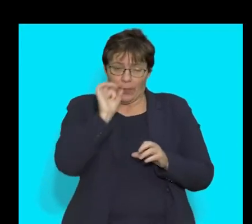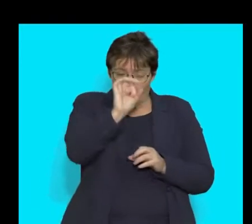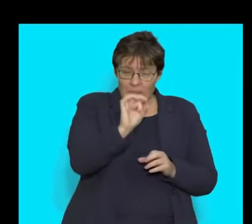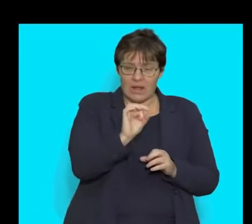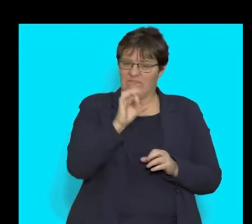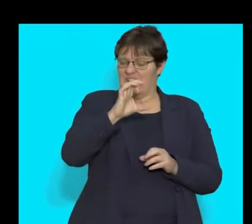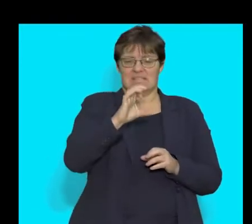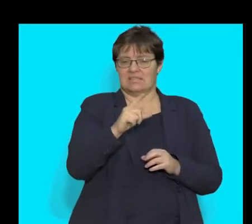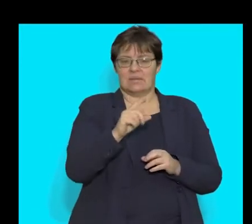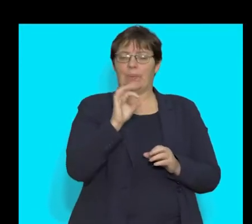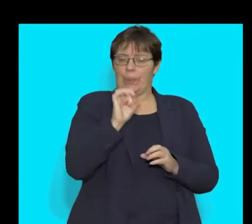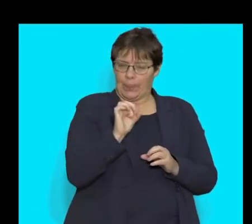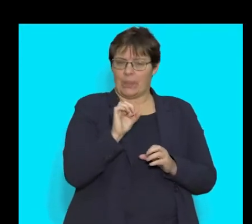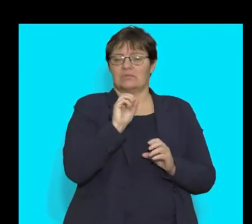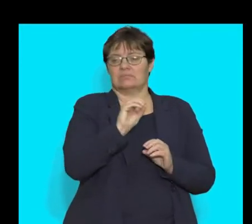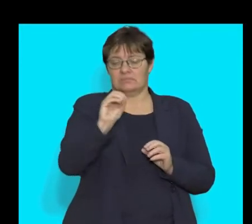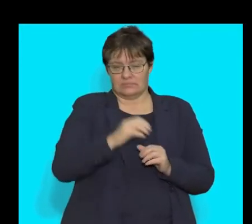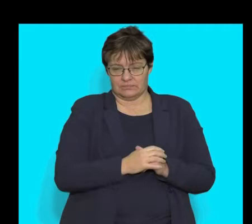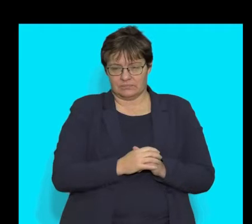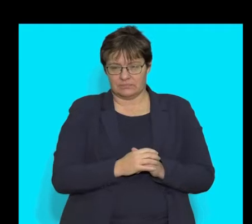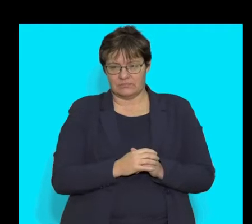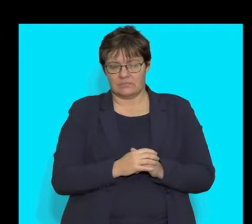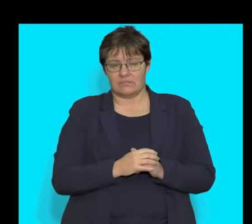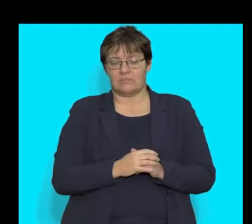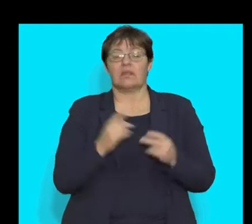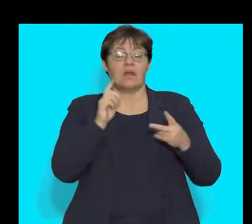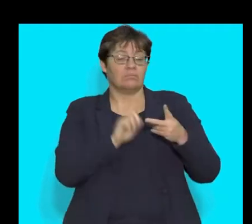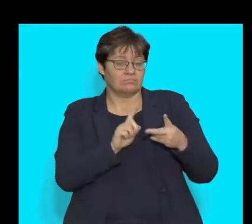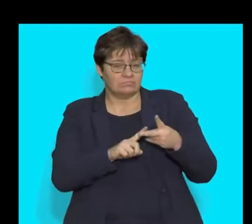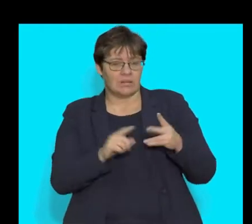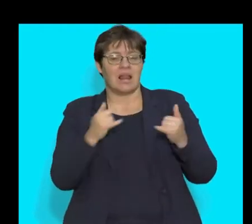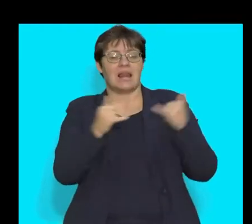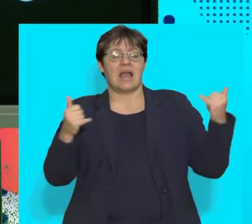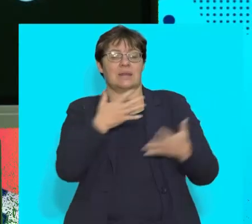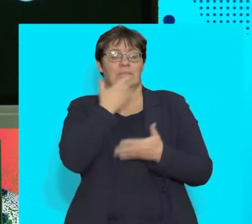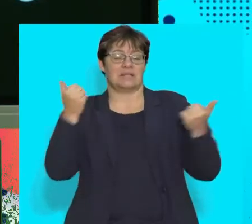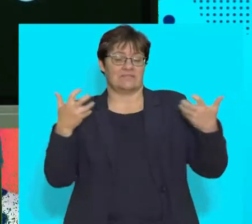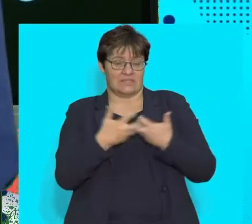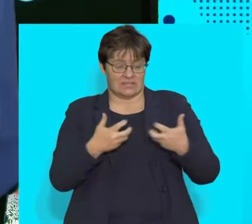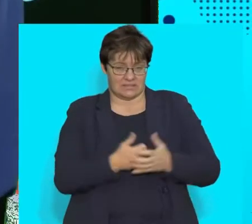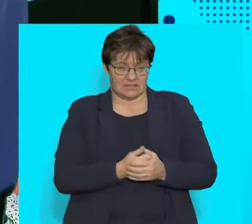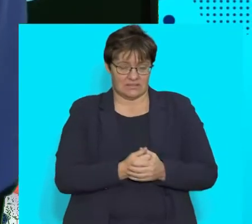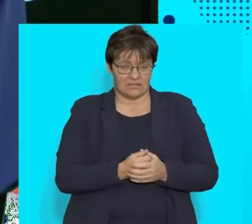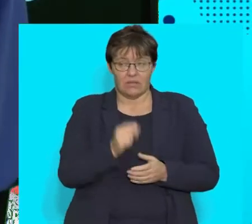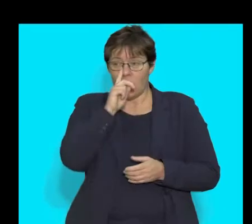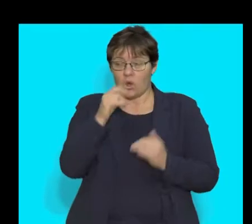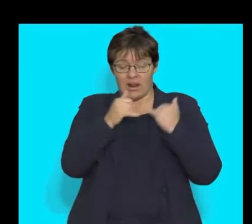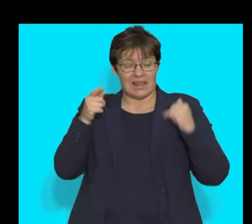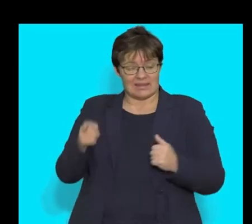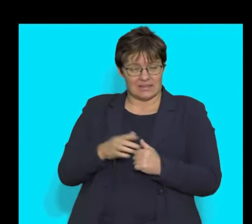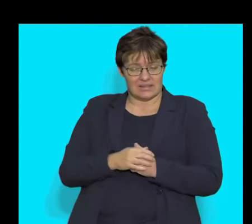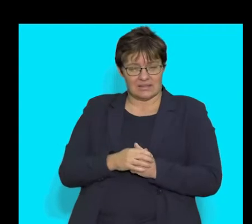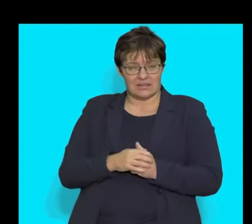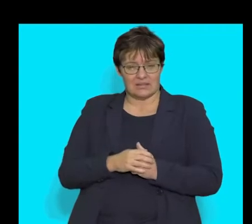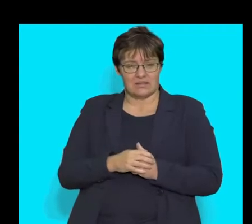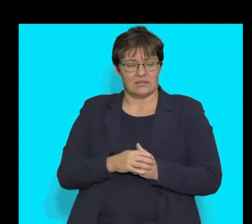Right. I think that helps us with plotting points. Now we're talking about the line of best fit. And if you look at this line, you'll see it